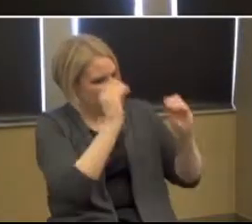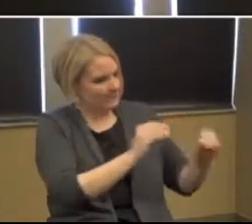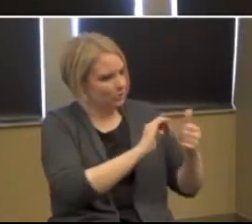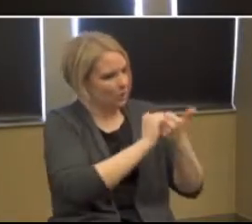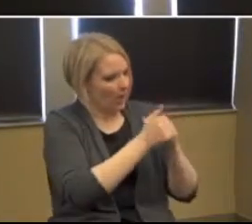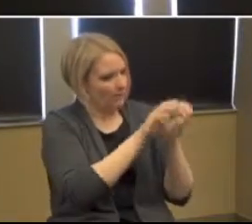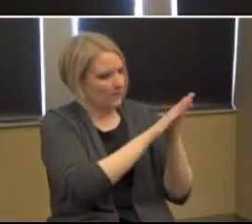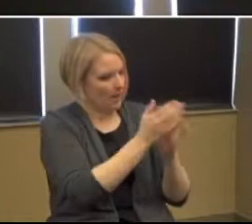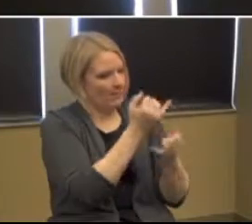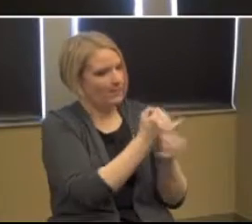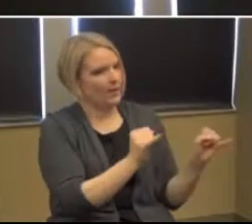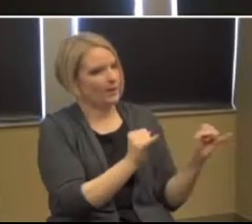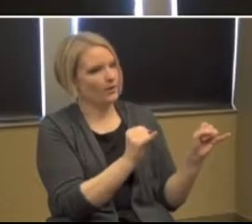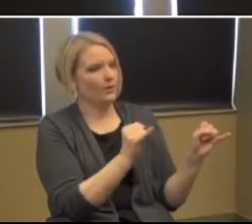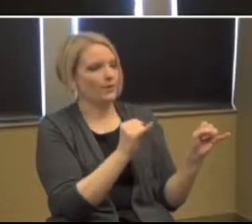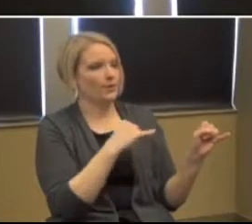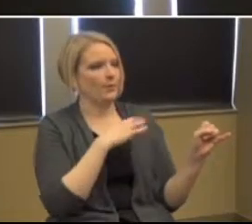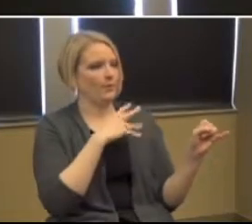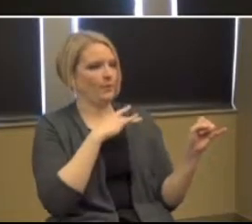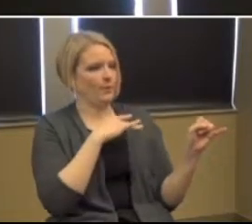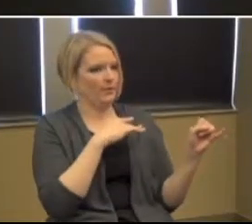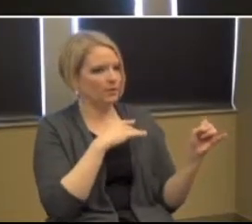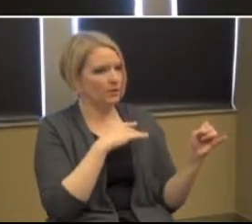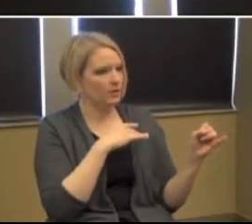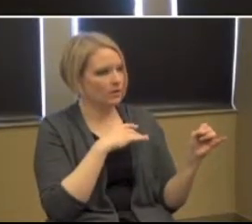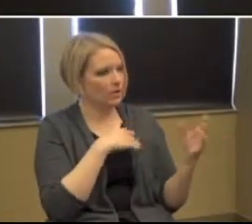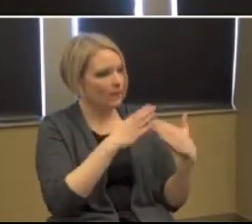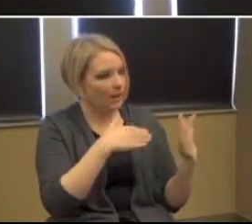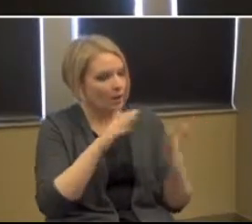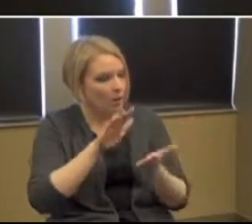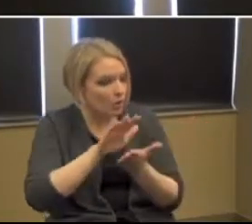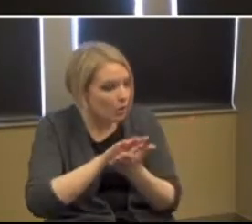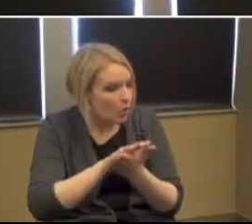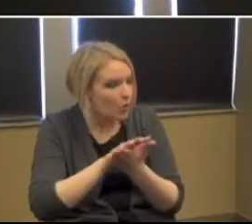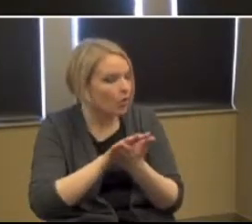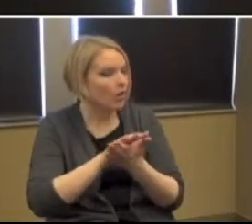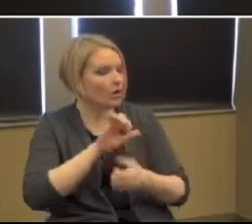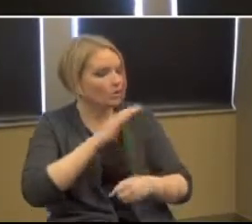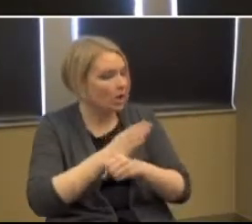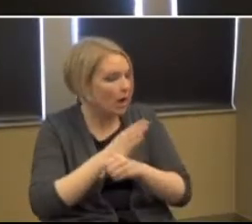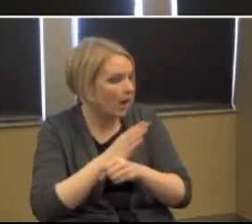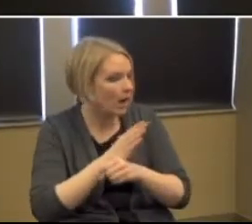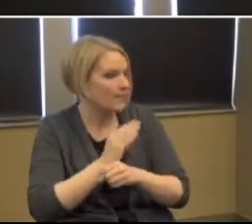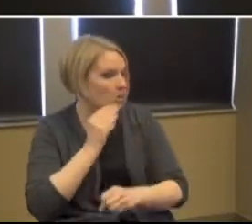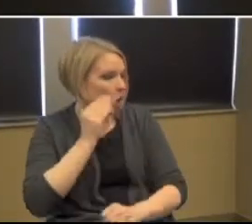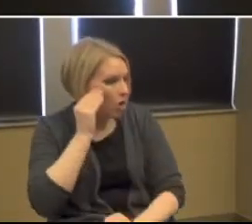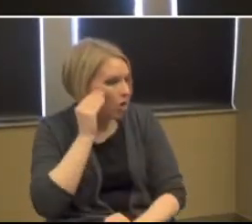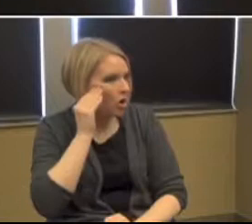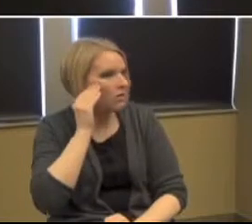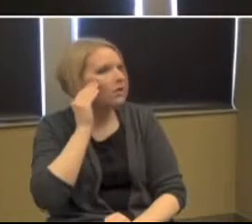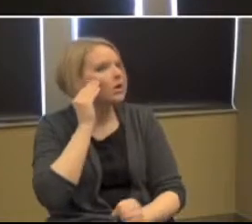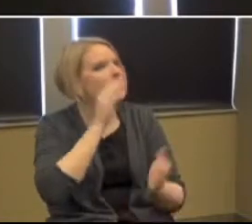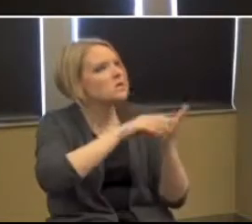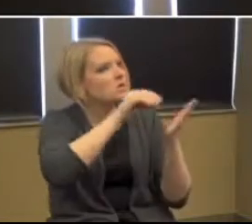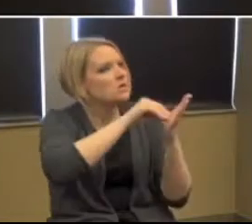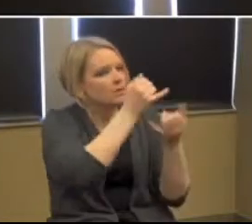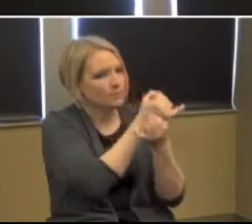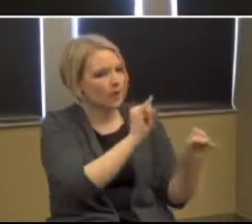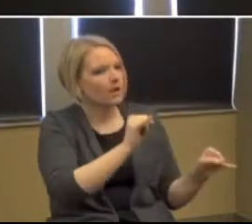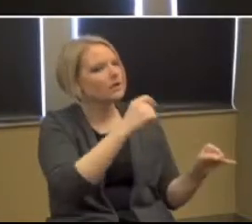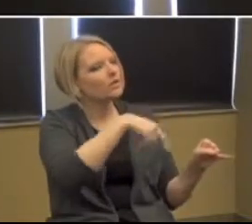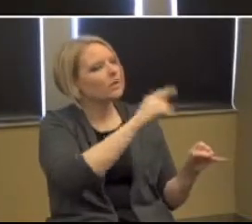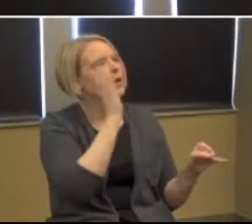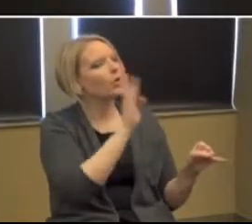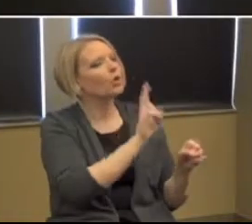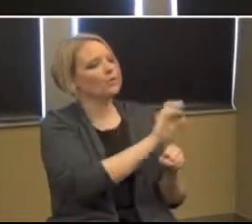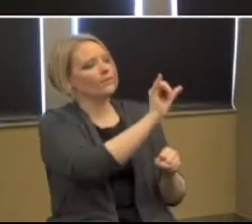independently, at home, at school, in their job, these are all skills that they're learning that they're going to